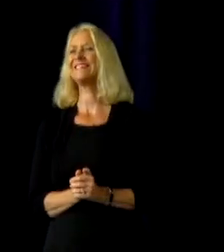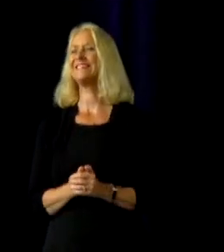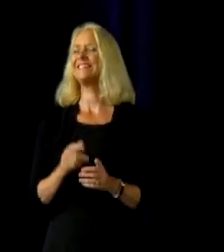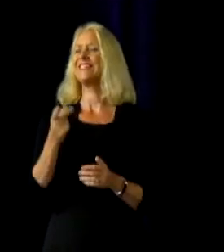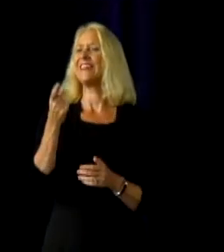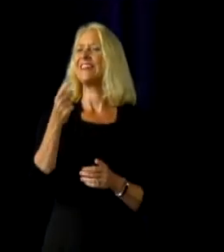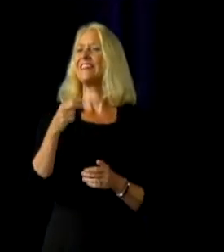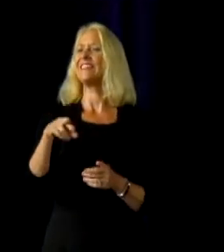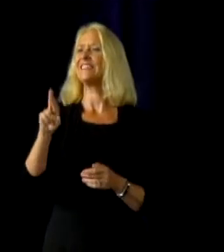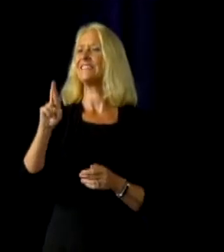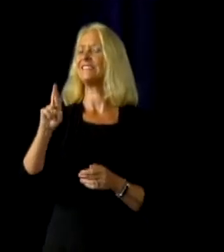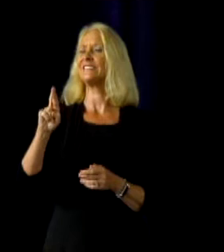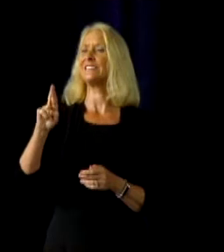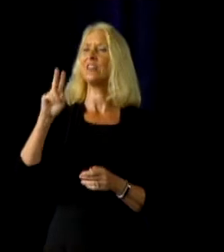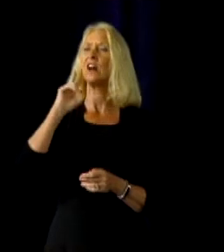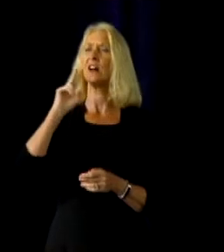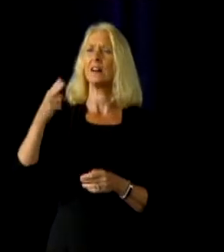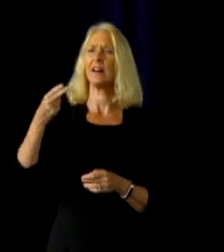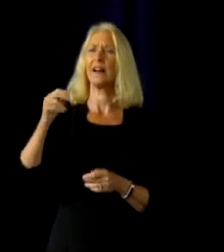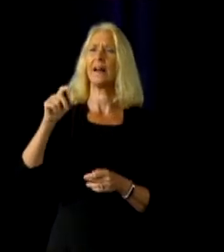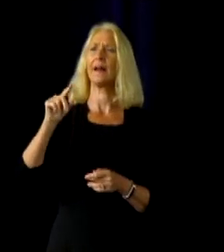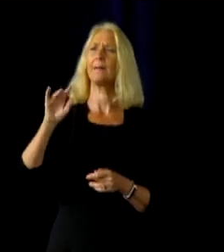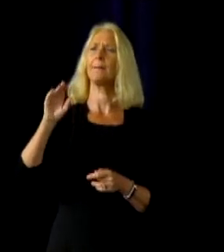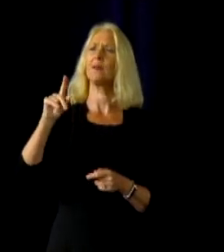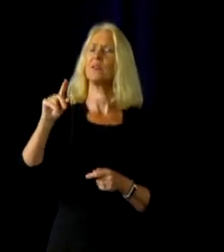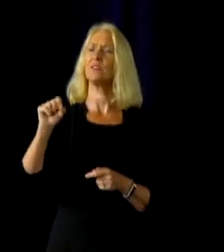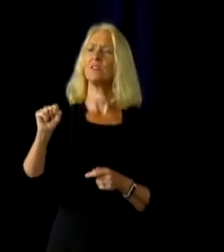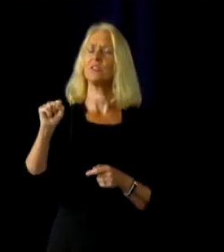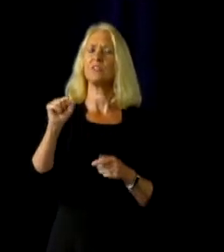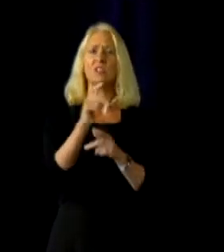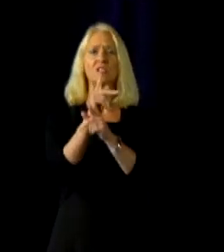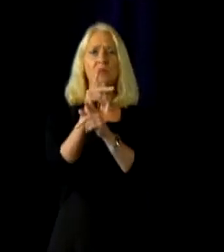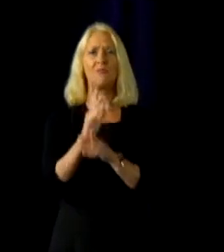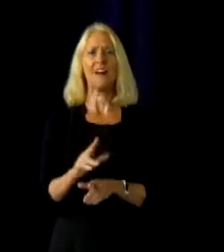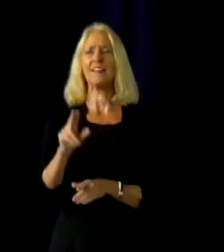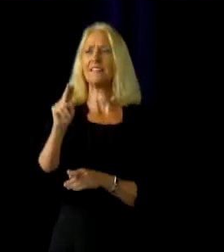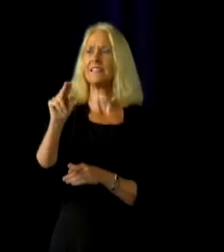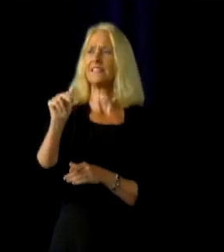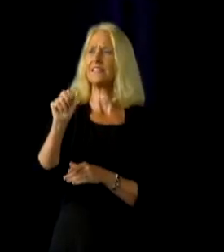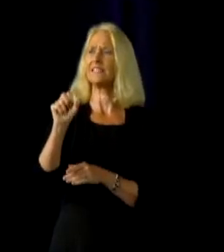Dr. Kathy Knight Burns, Superintendent of Nassau County Schools.